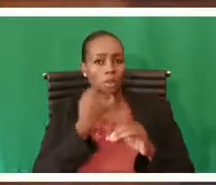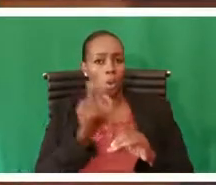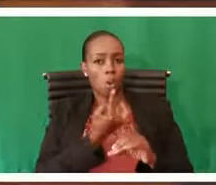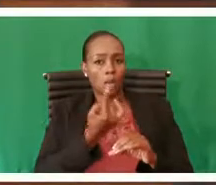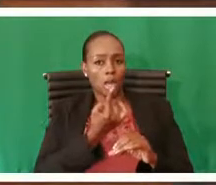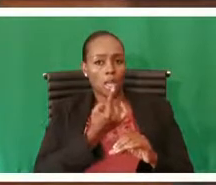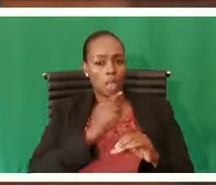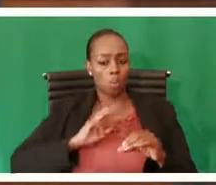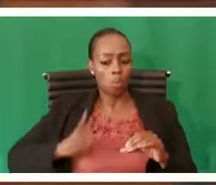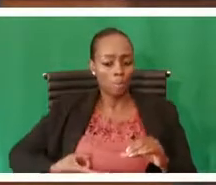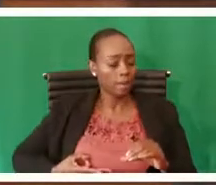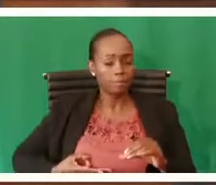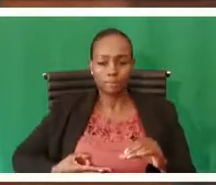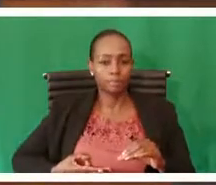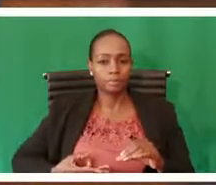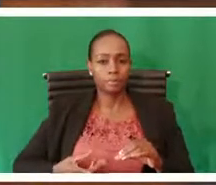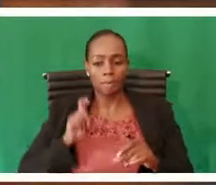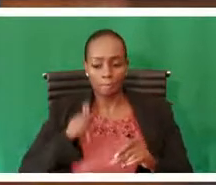women